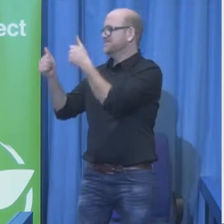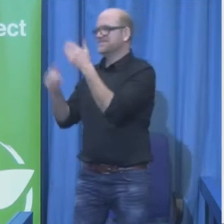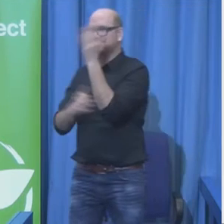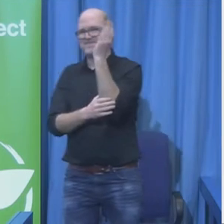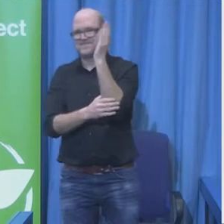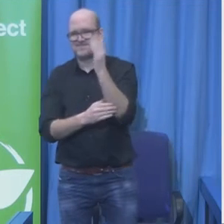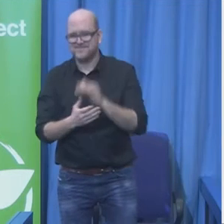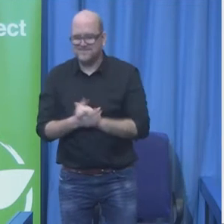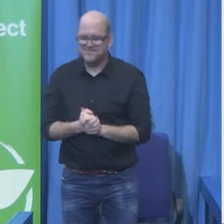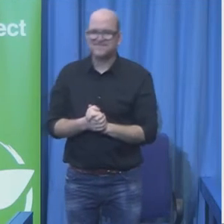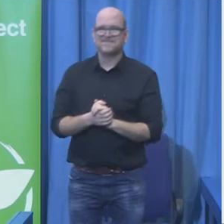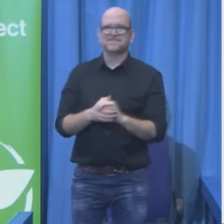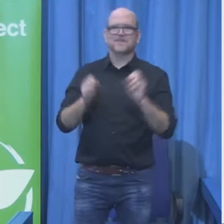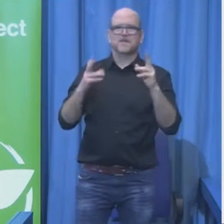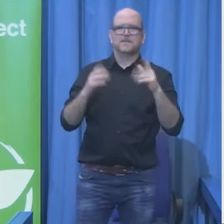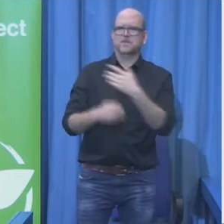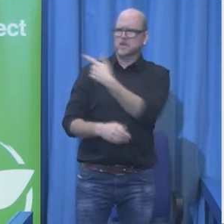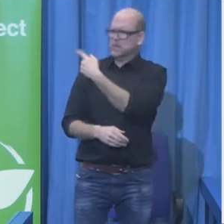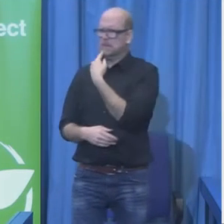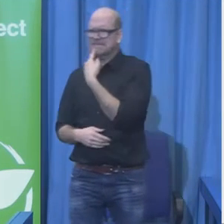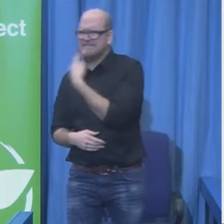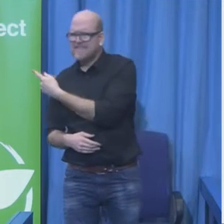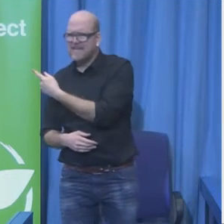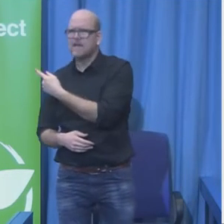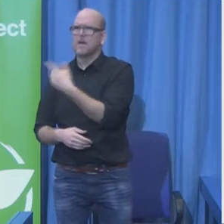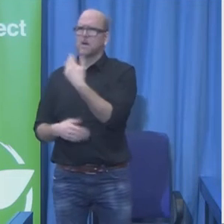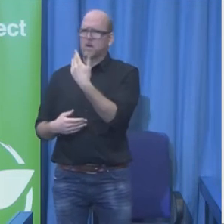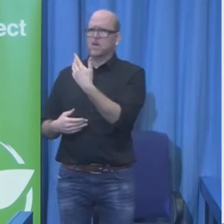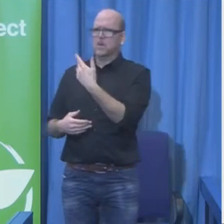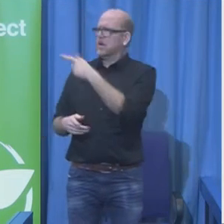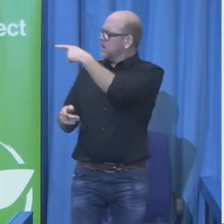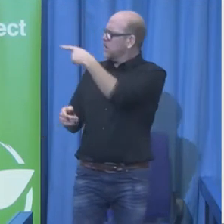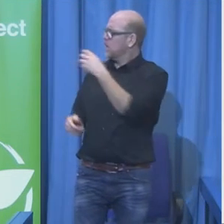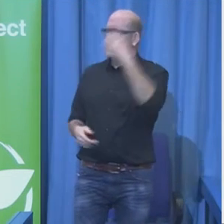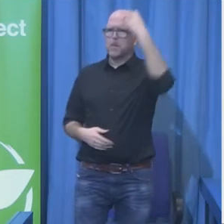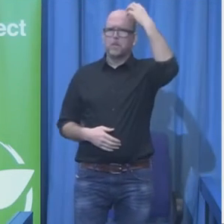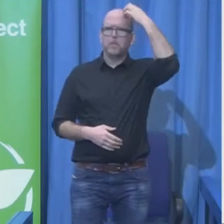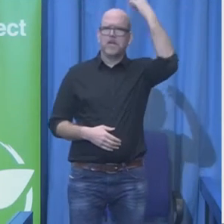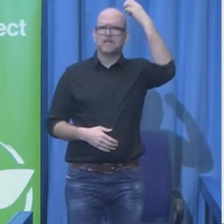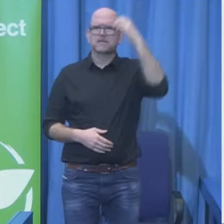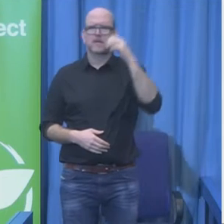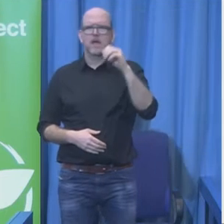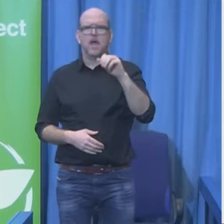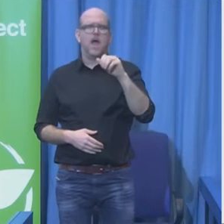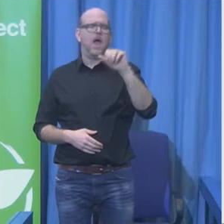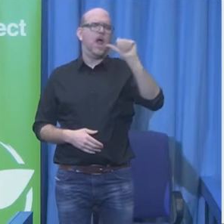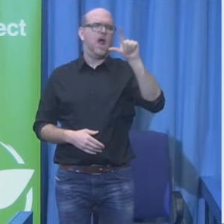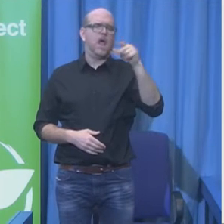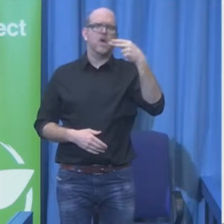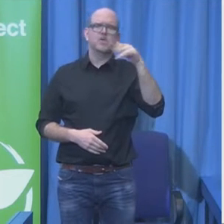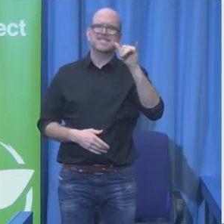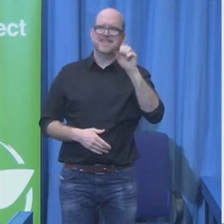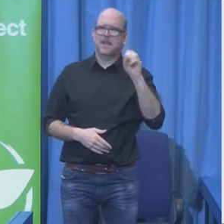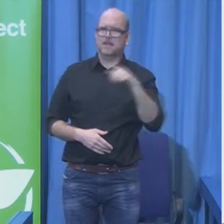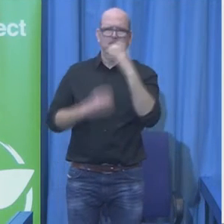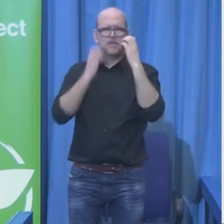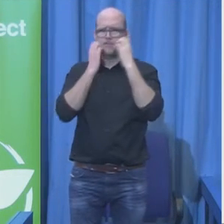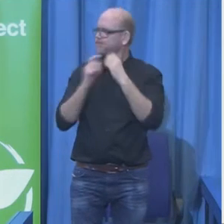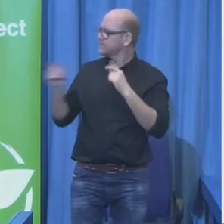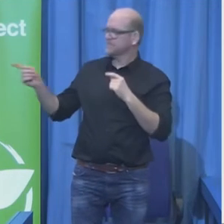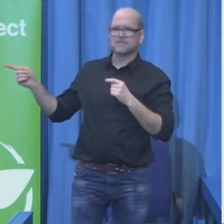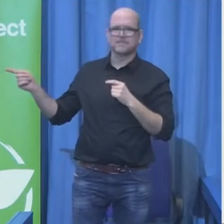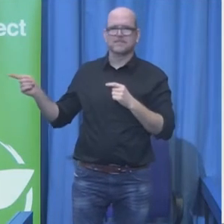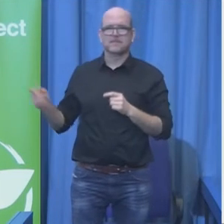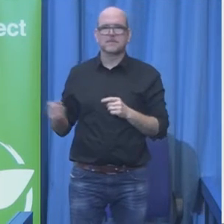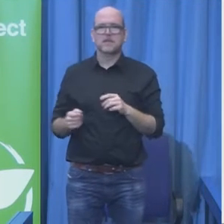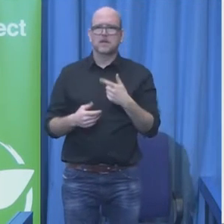you mentioned as one of the problems that people with disabilities face when this assessment is purely medical and focusing on what people cannot do instead of focusing on what they can